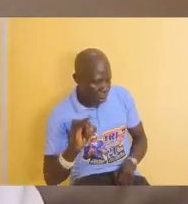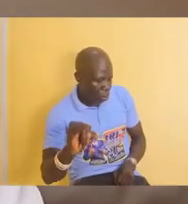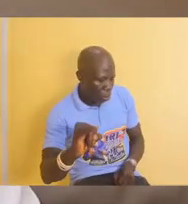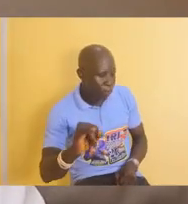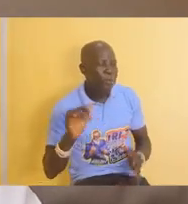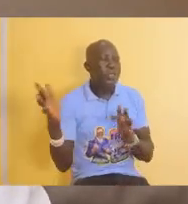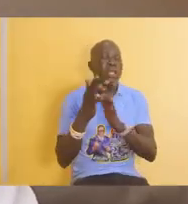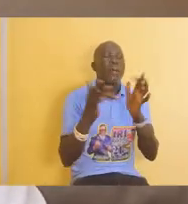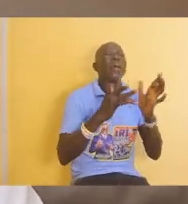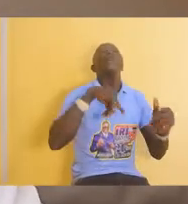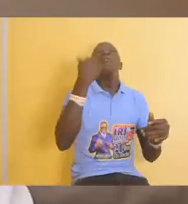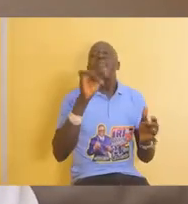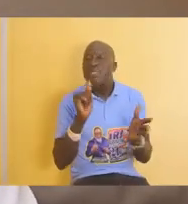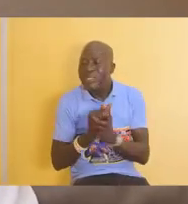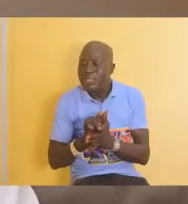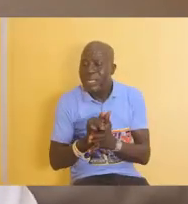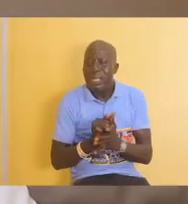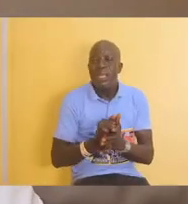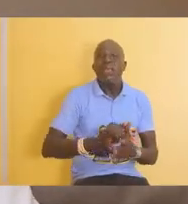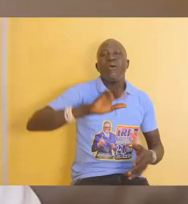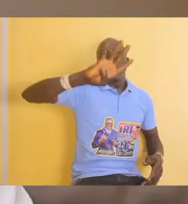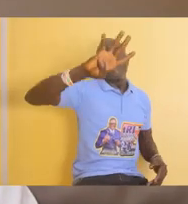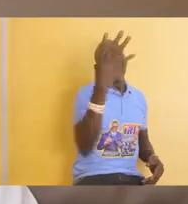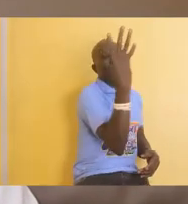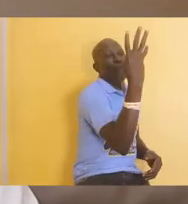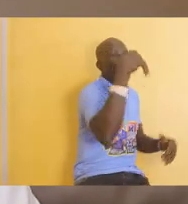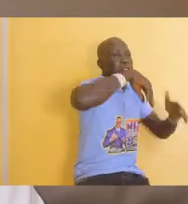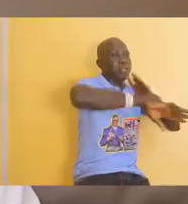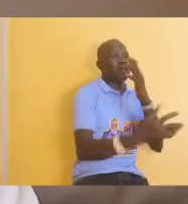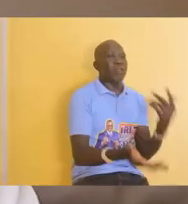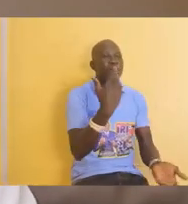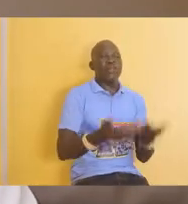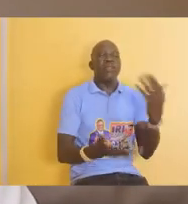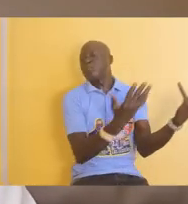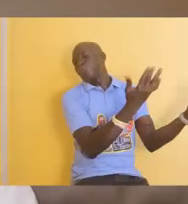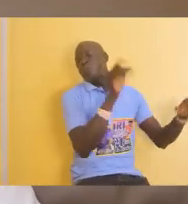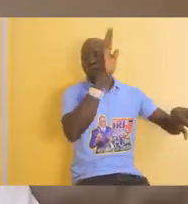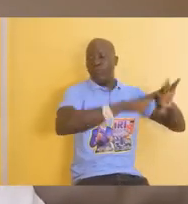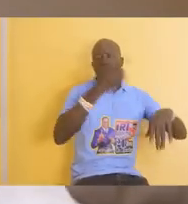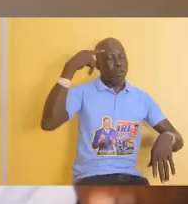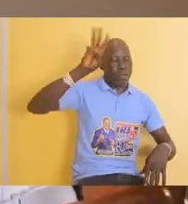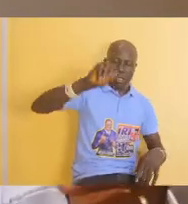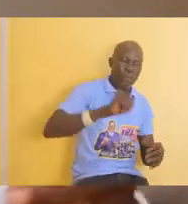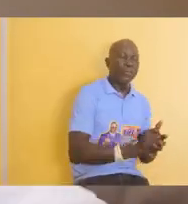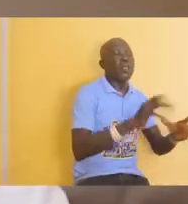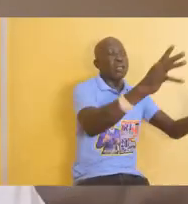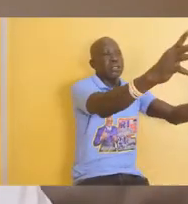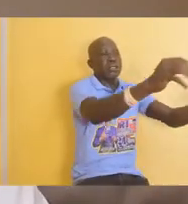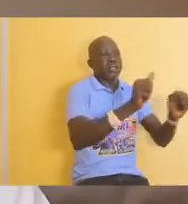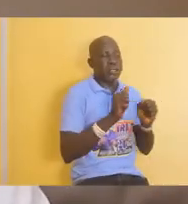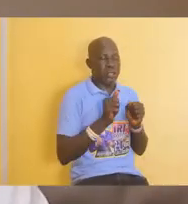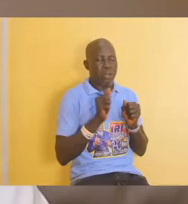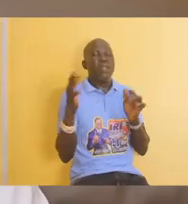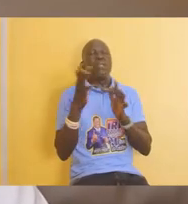image. And the Bible says, the fourth fire in the furnace of fire was waiting for them. He has said